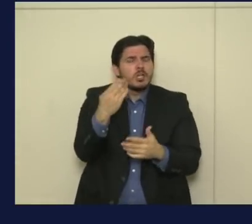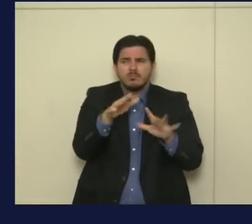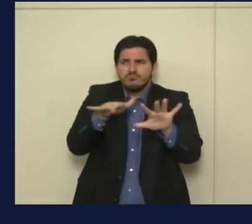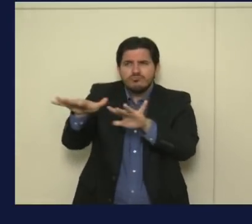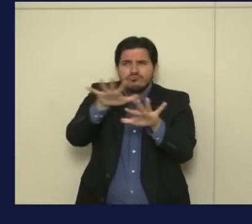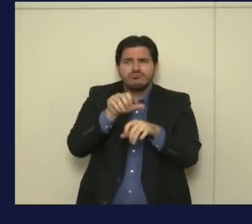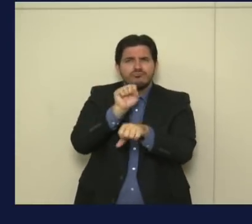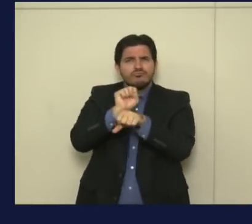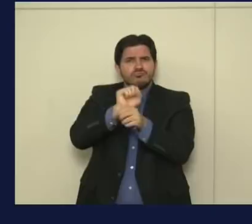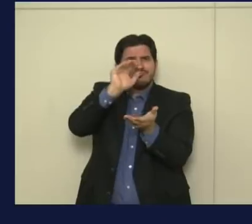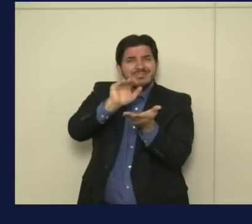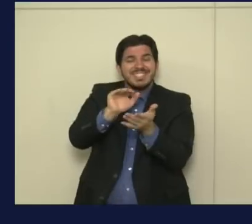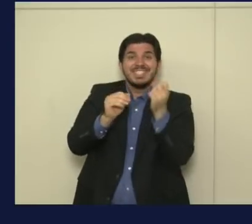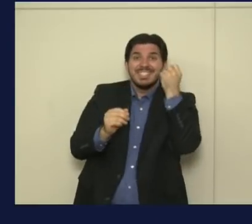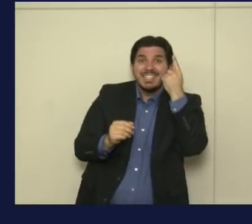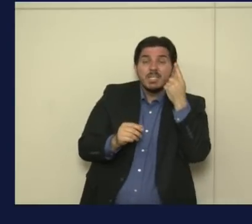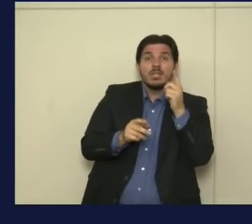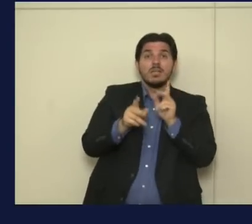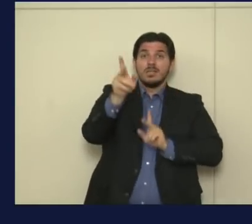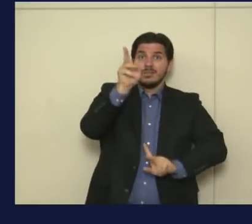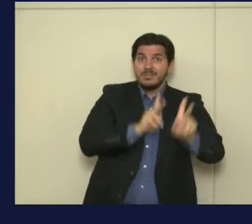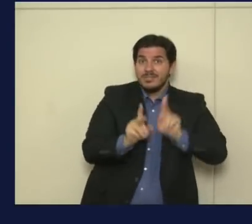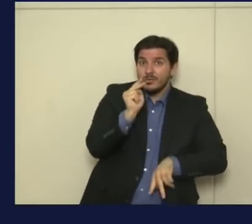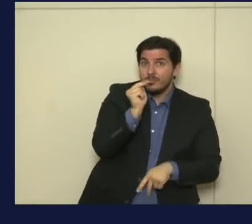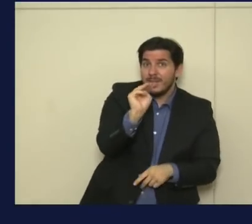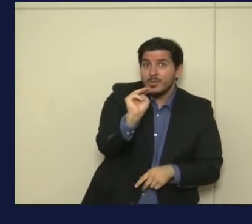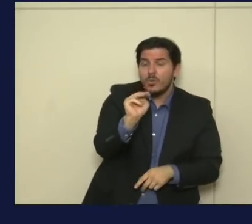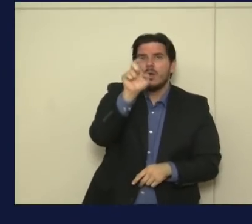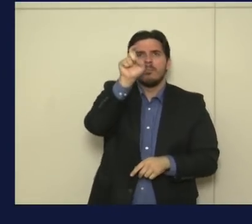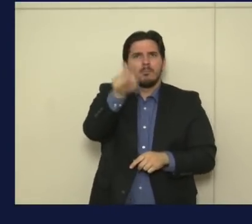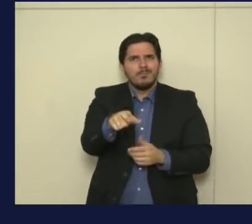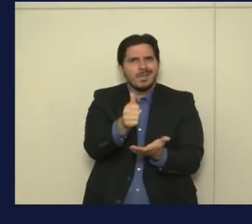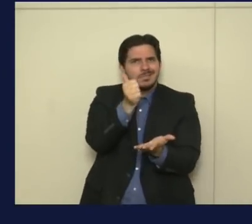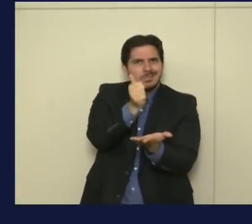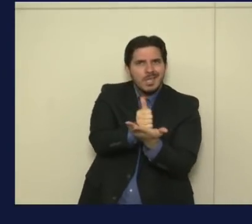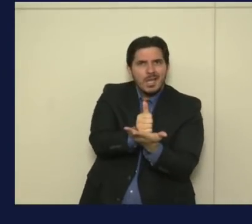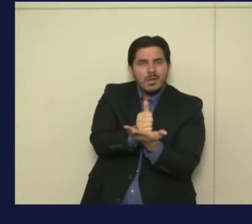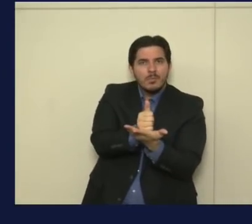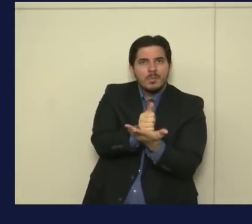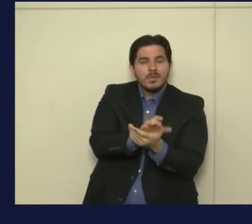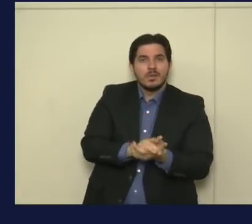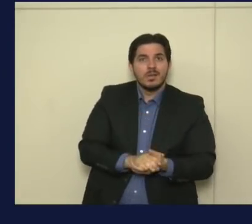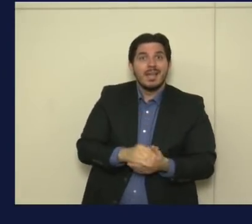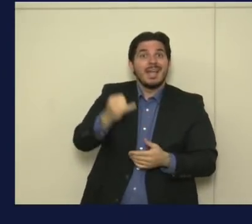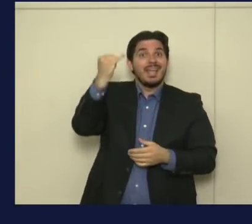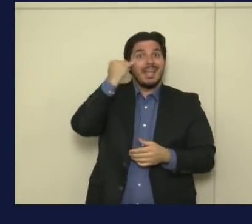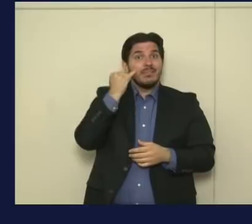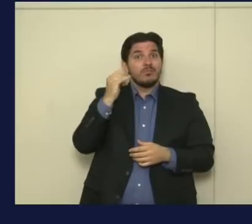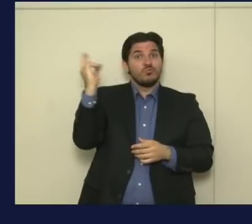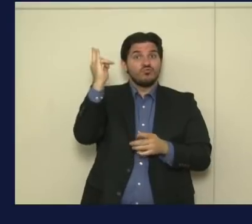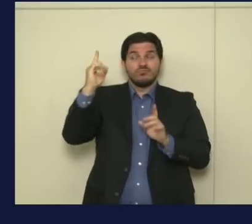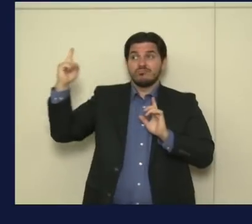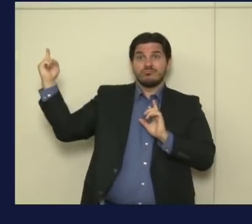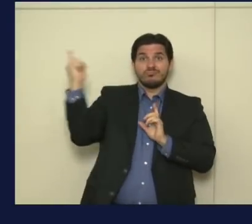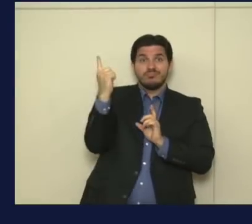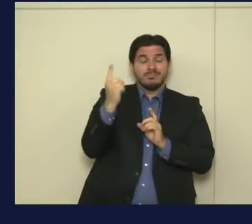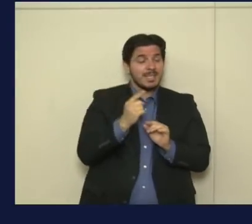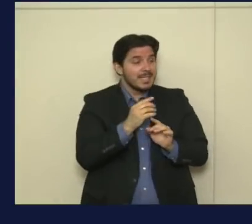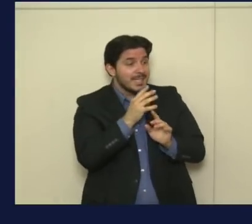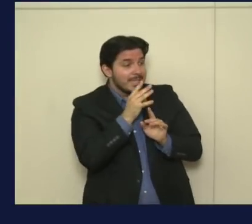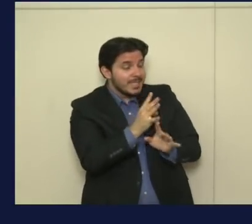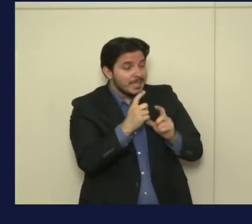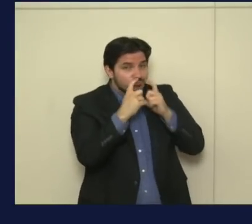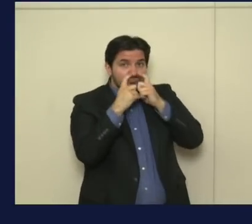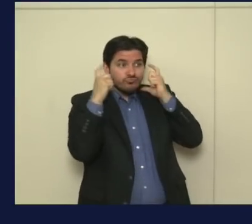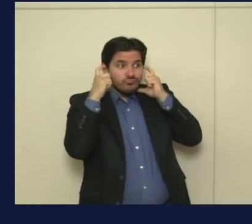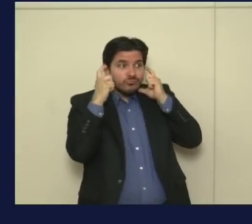help. Don't communicate with your food server without a mask on. Wear your mask while